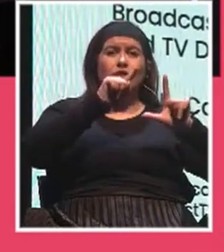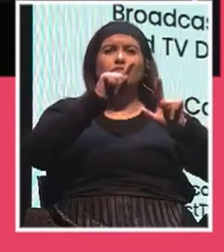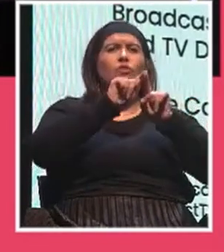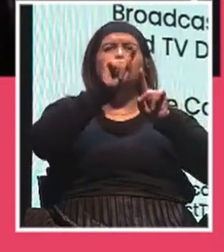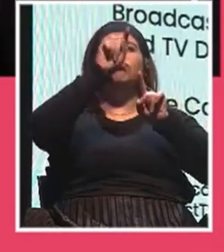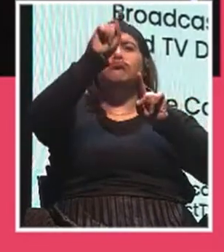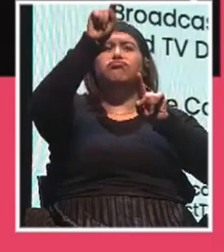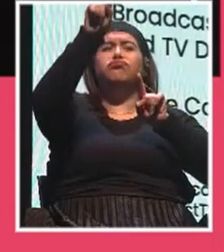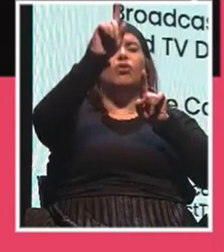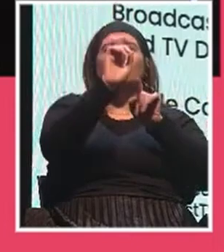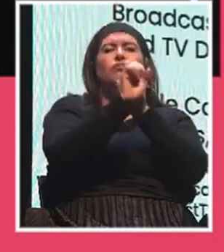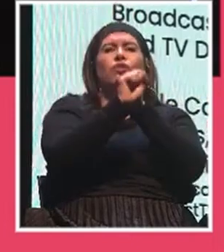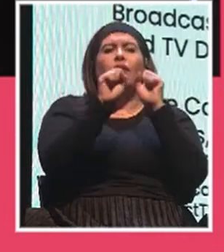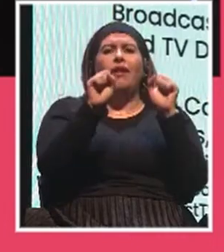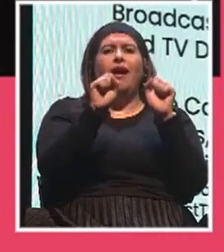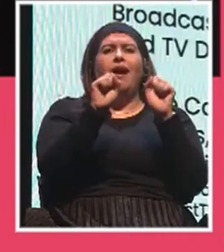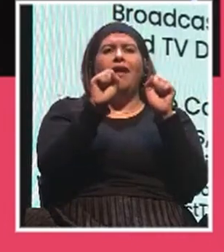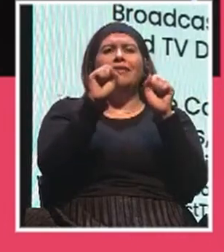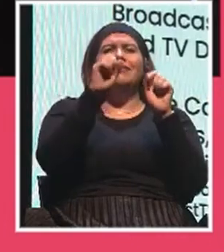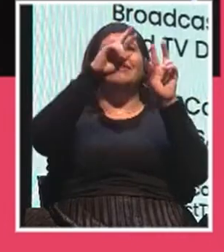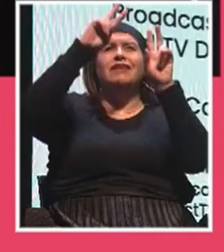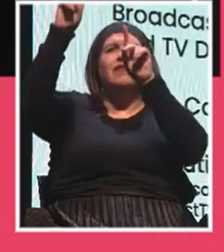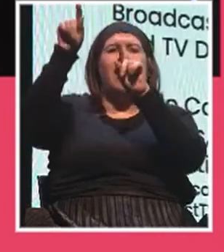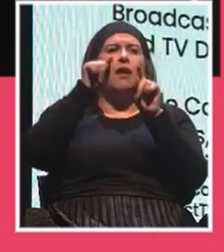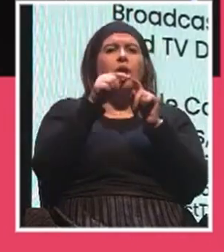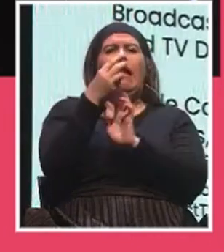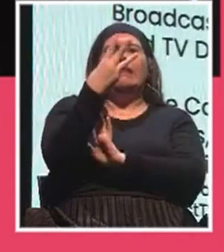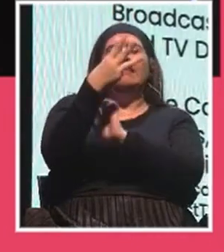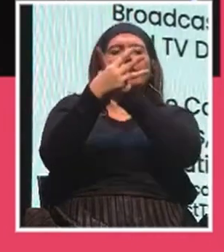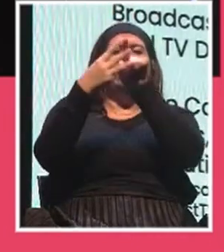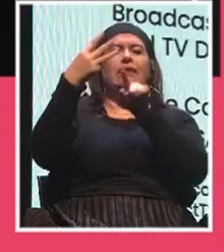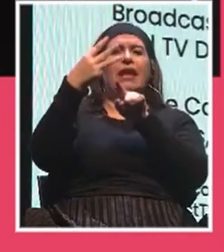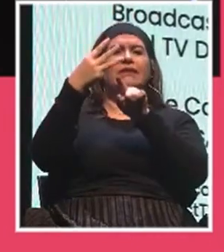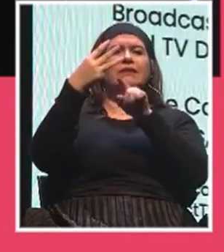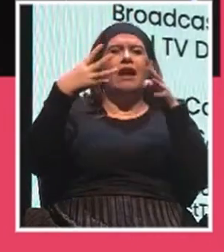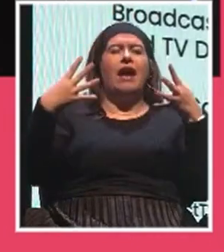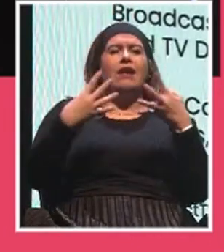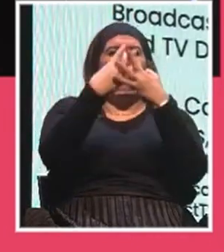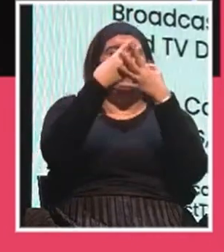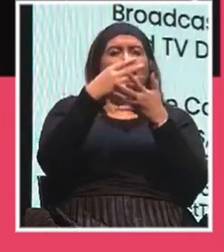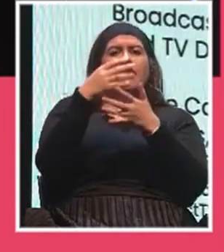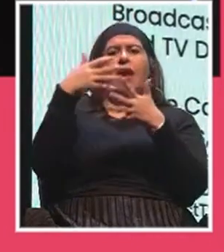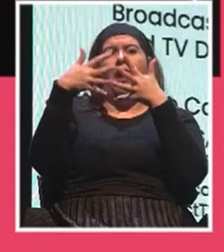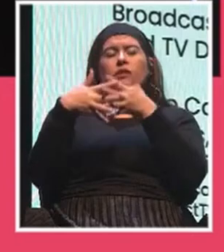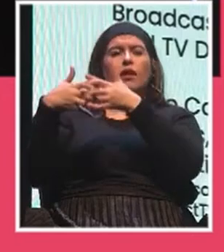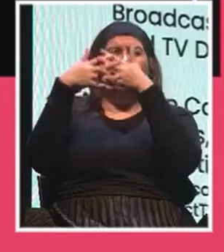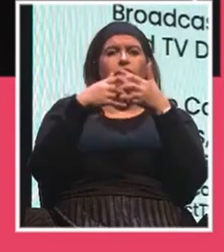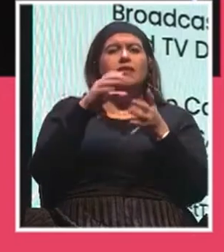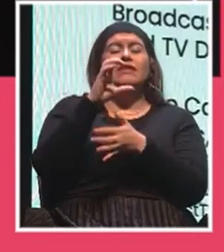of course, was dominated by the three big broadcast networks in the United States: CBS,